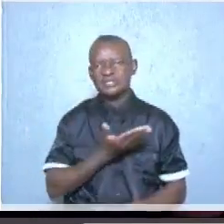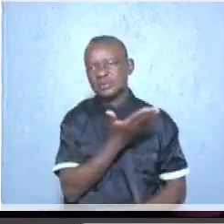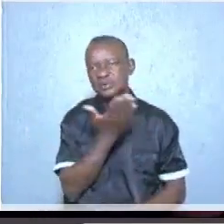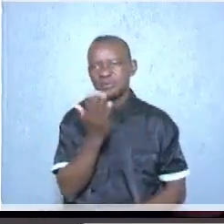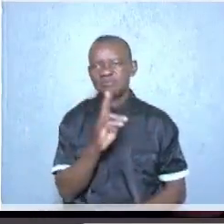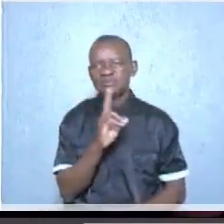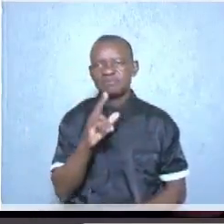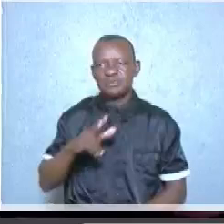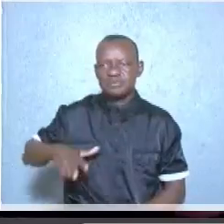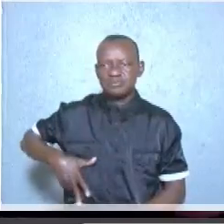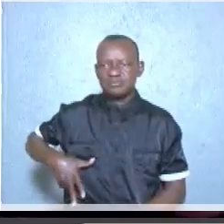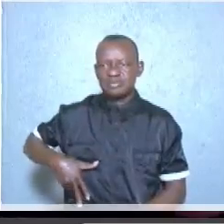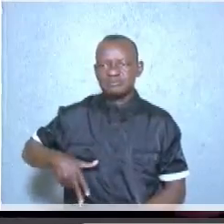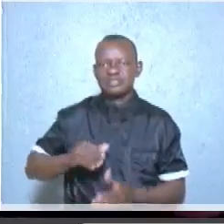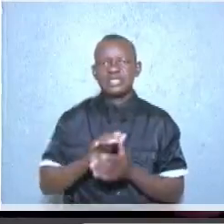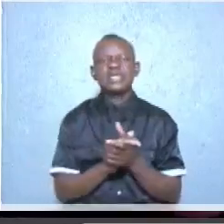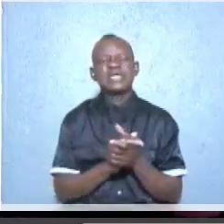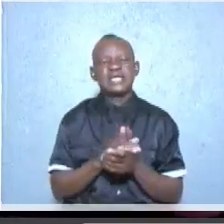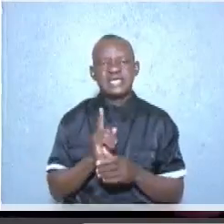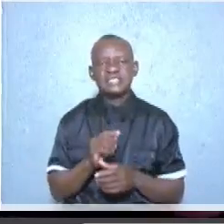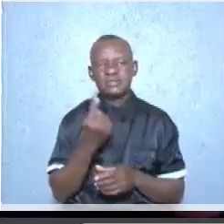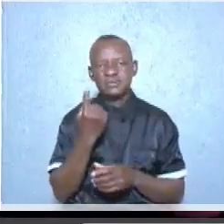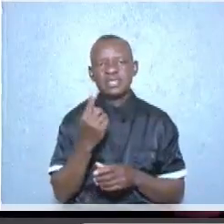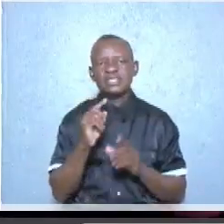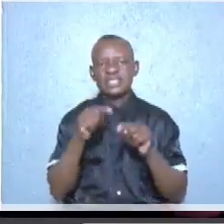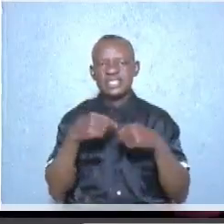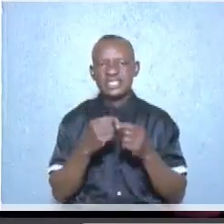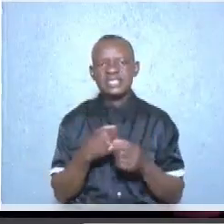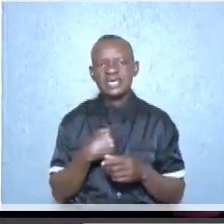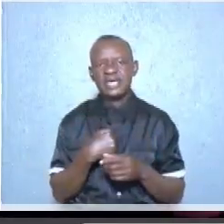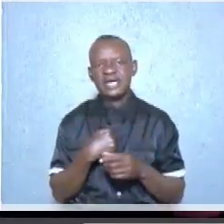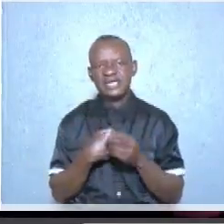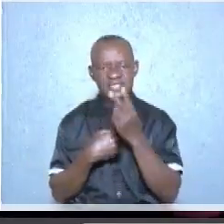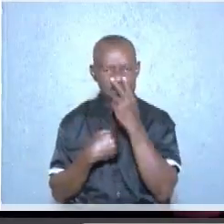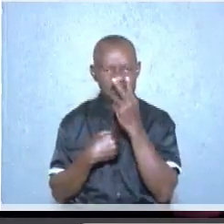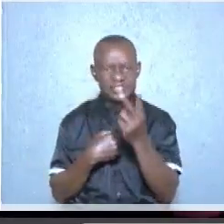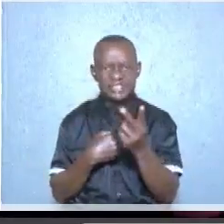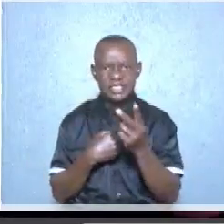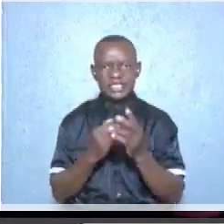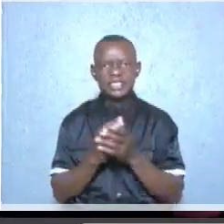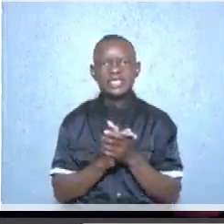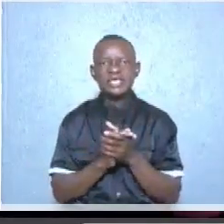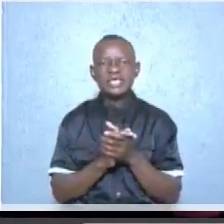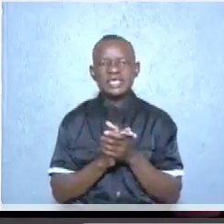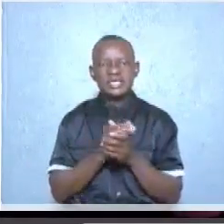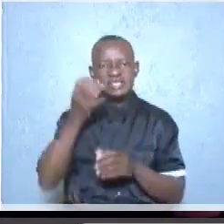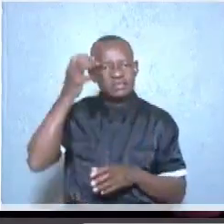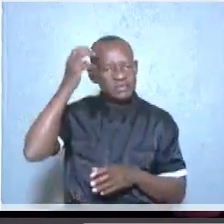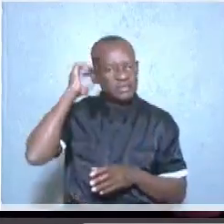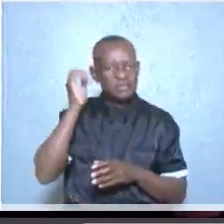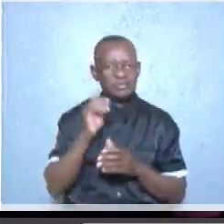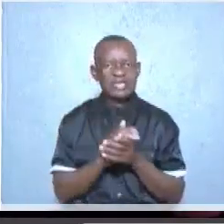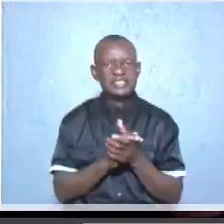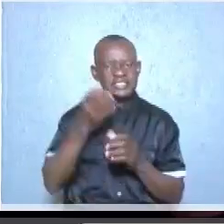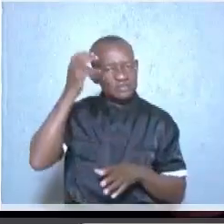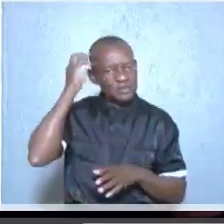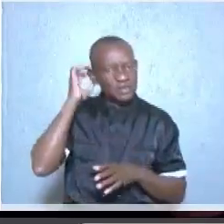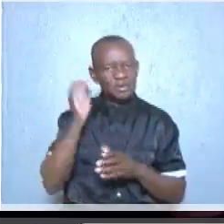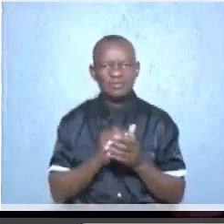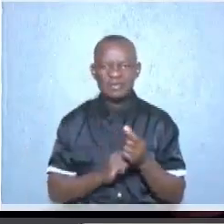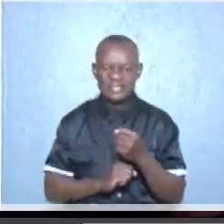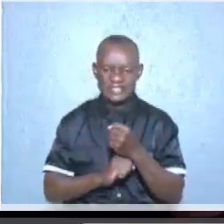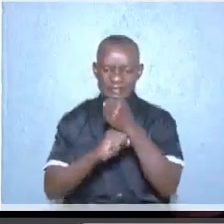was very much about education. When my family visited him, we were many. I think we took all the grandchildren